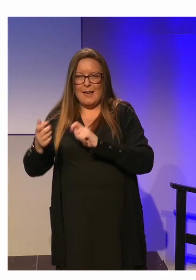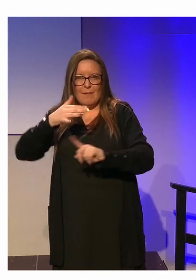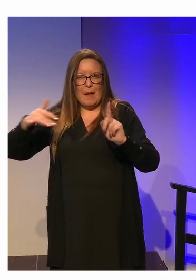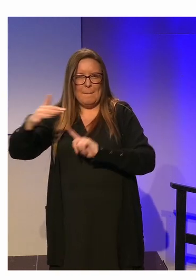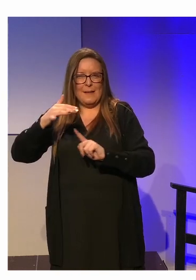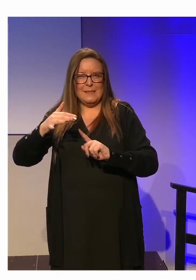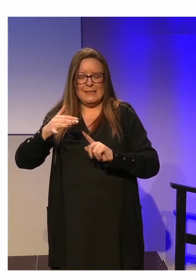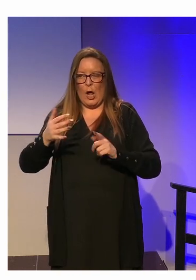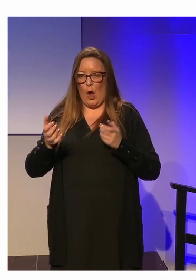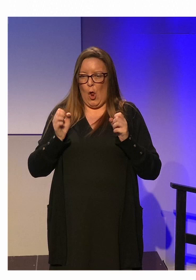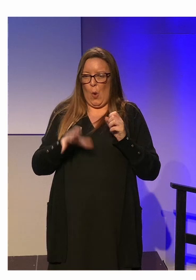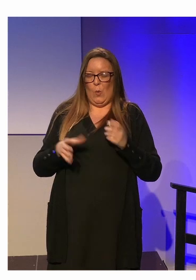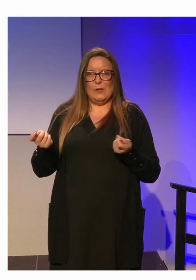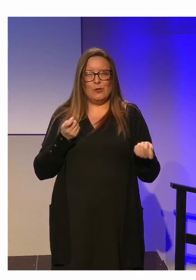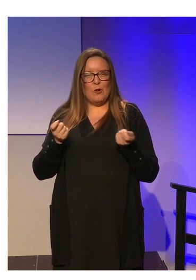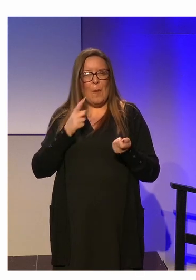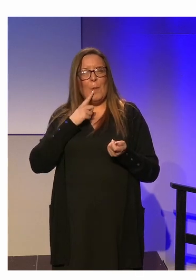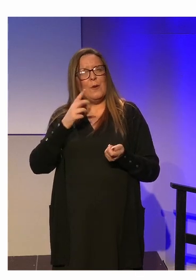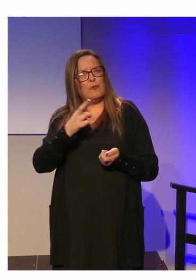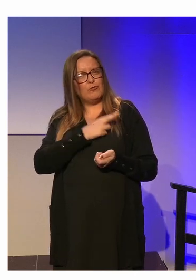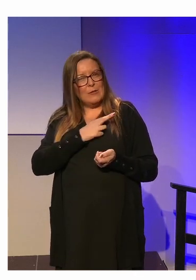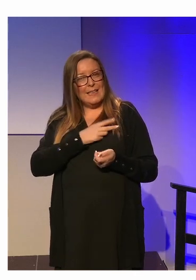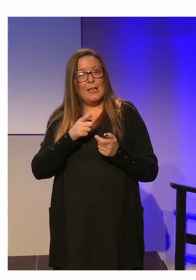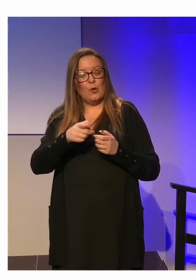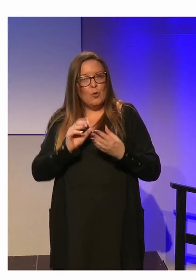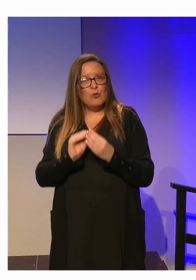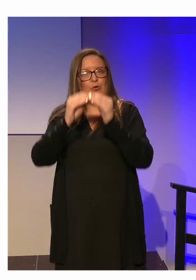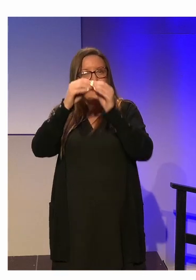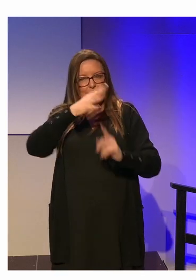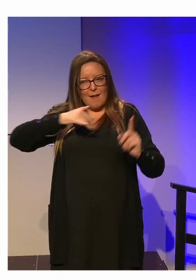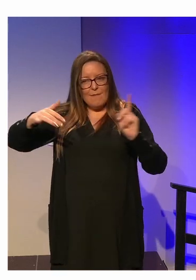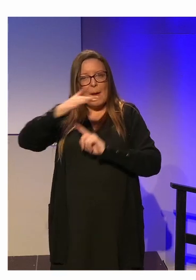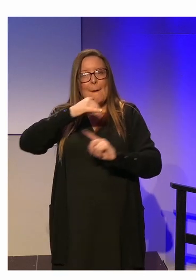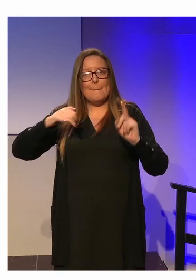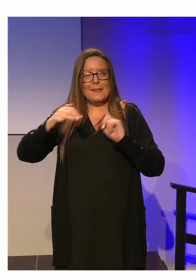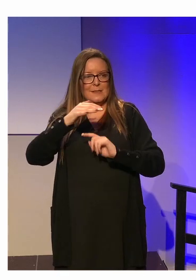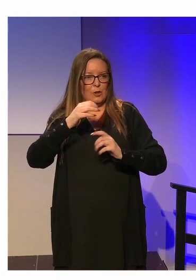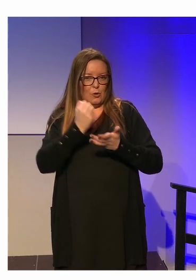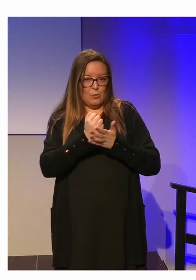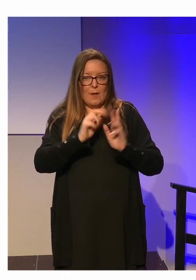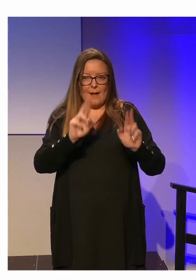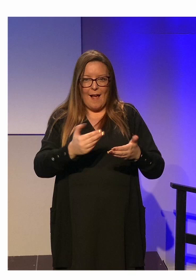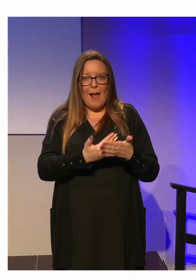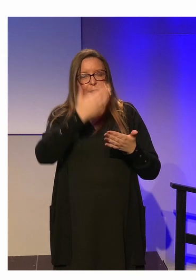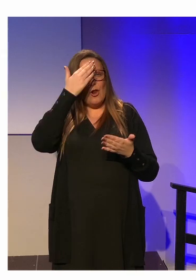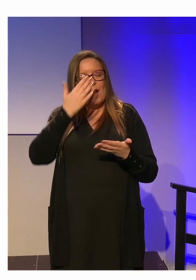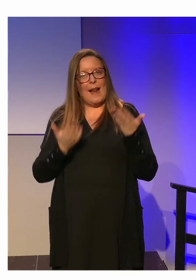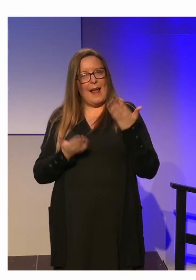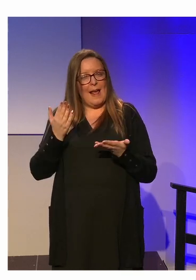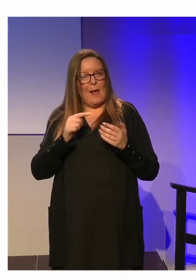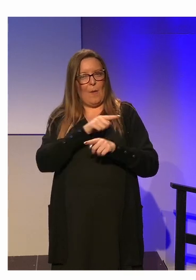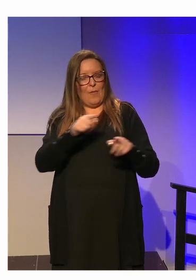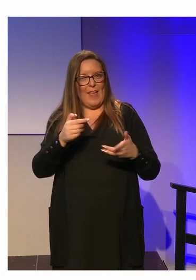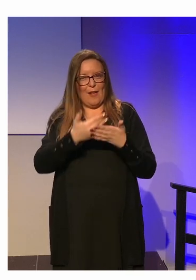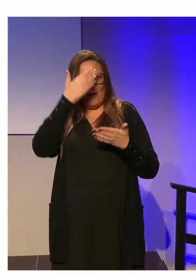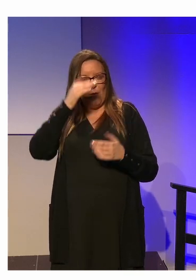in fact, what you did is you created an environment where they could learn about how they learn,